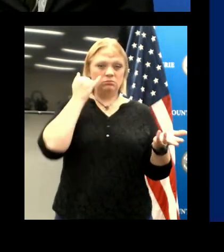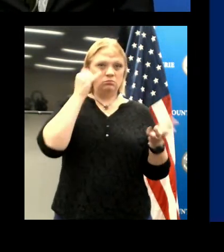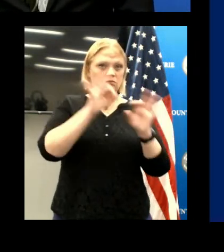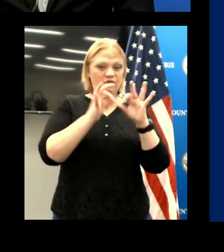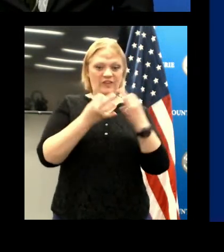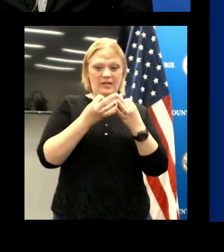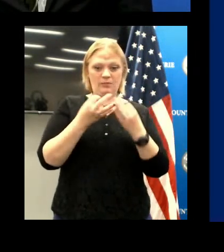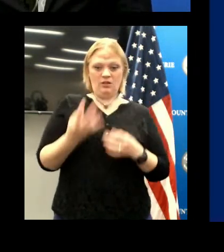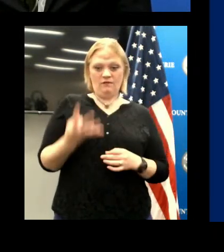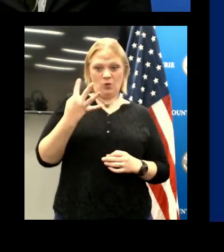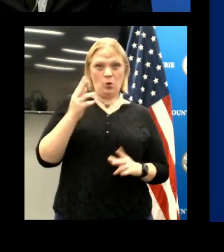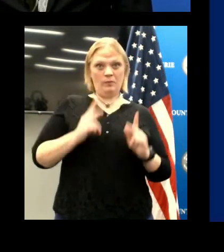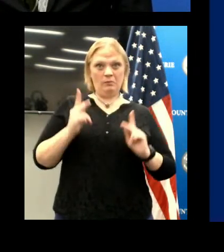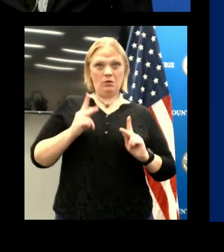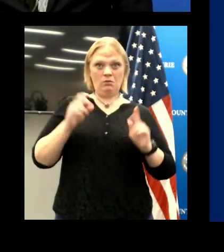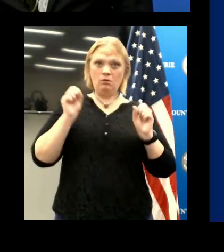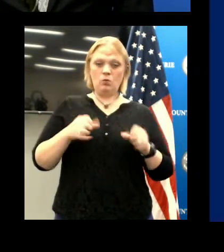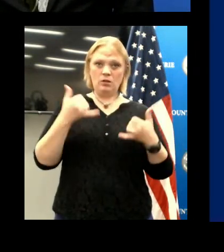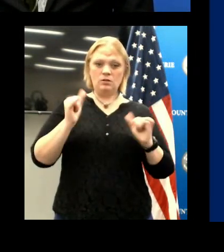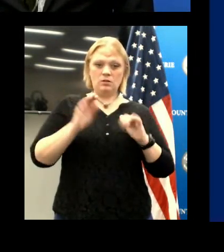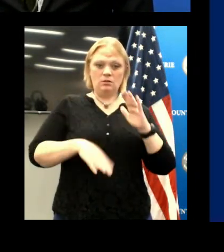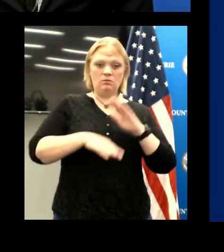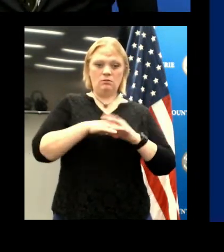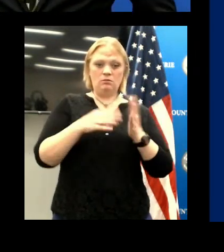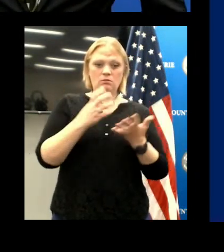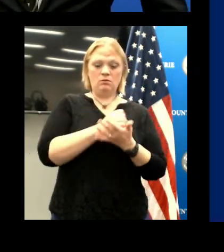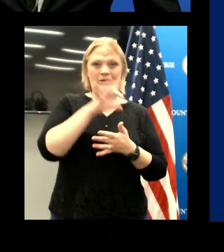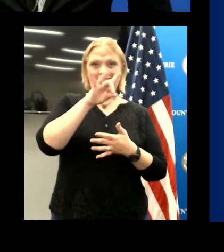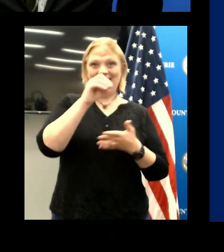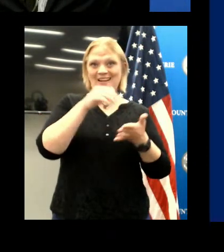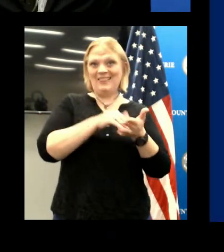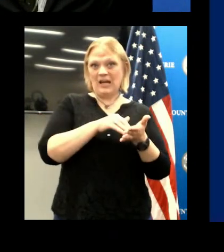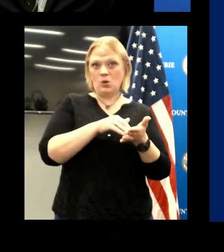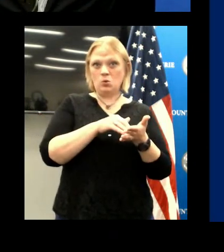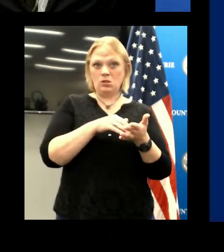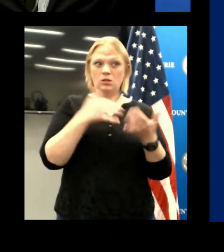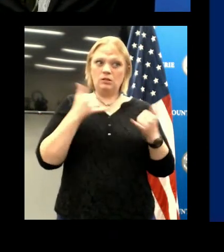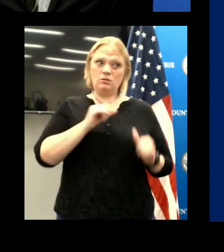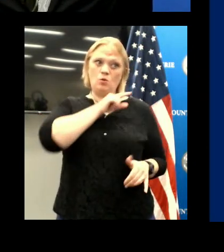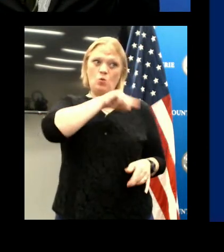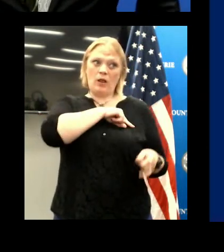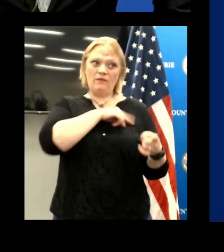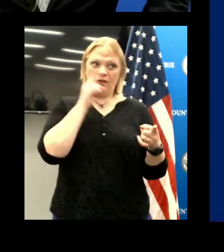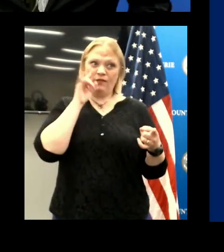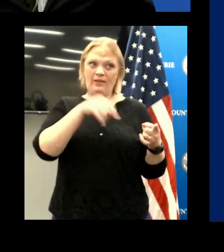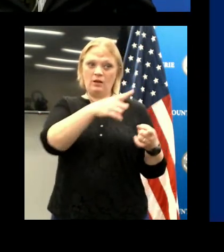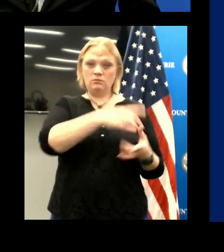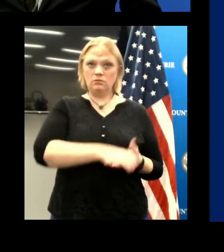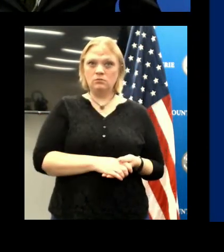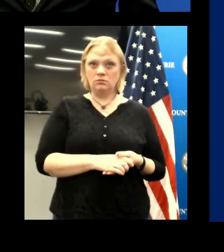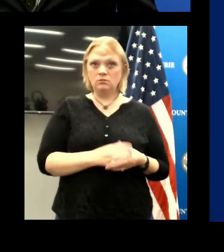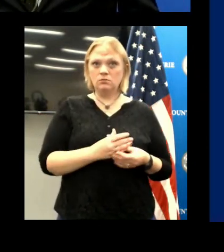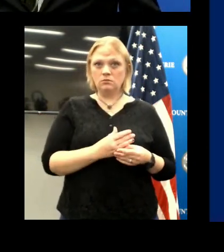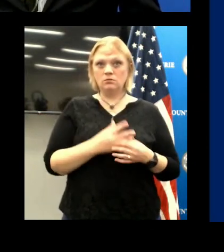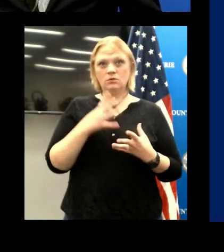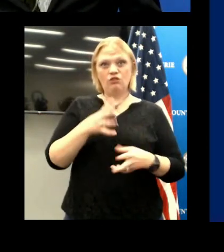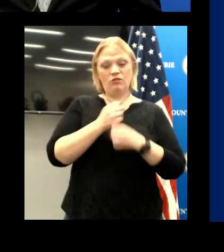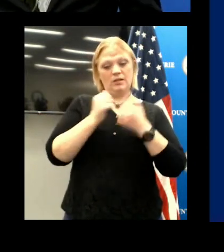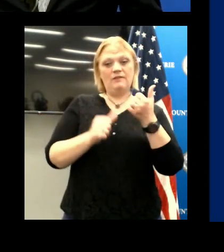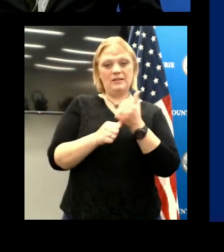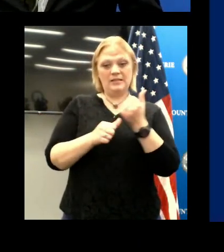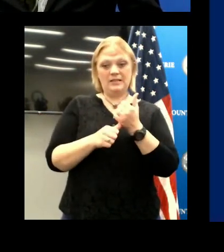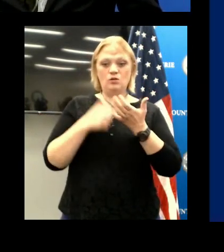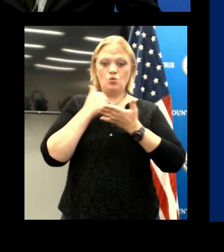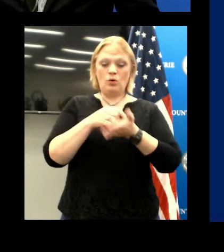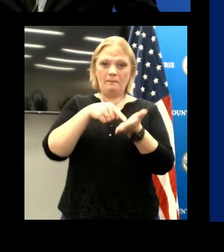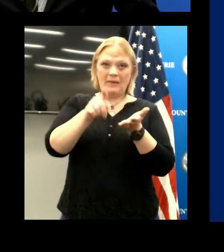of 4, you can still make up to $81,000 a year and qualify for the child care funding program and receive assistance to help pay for